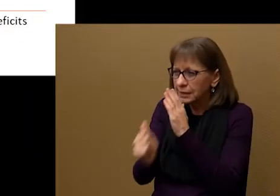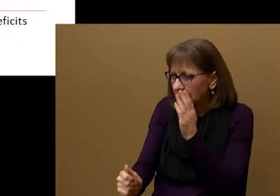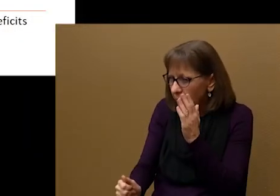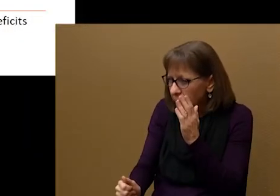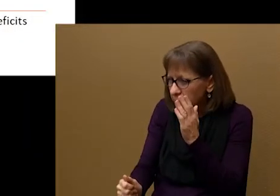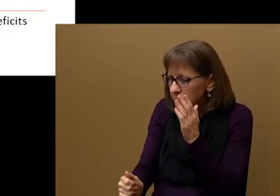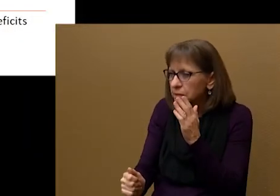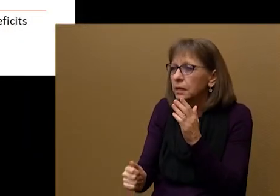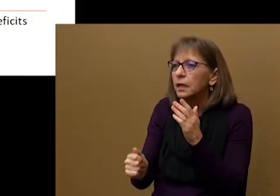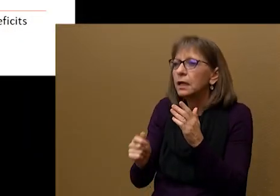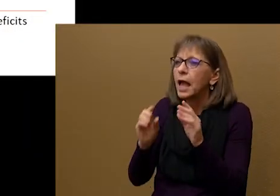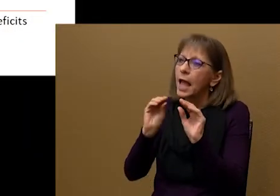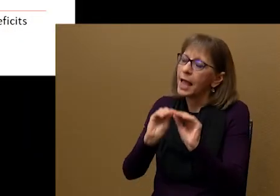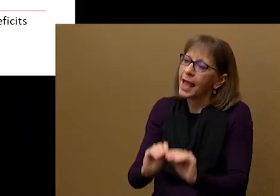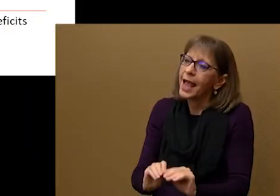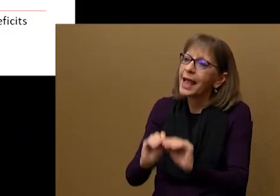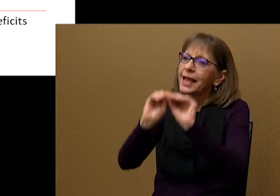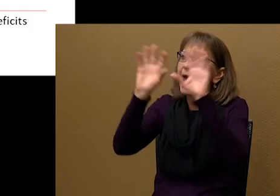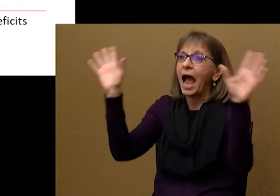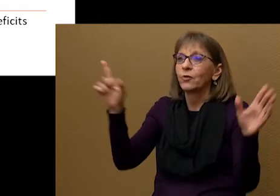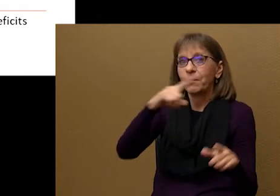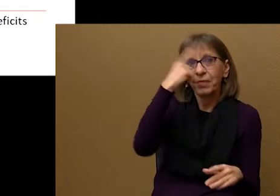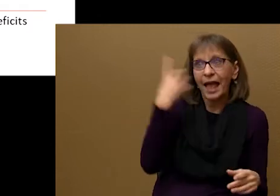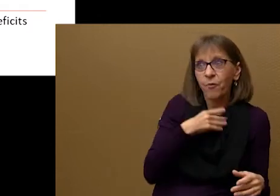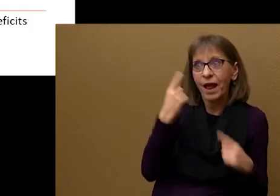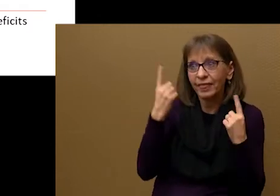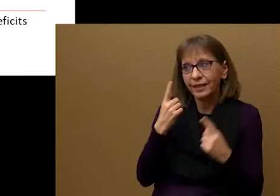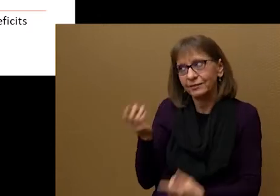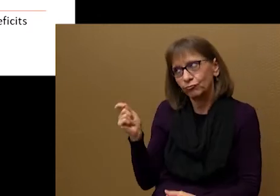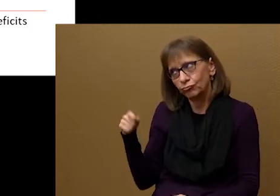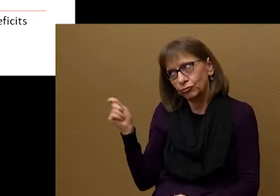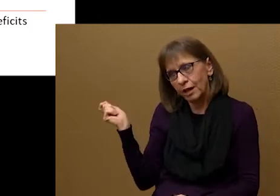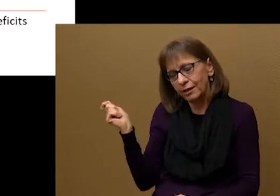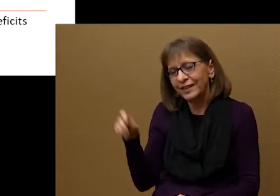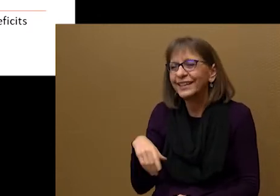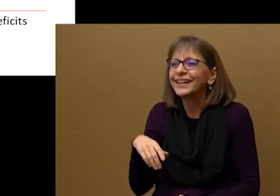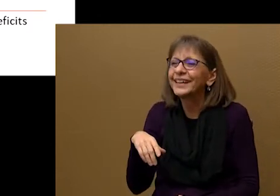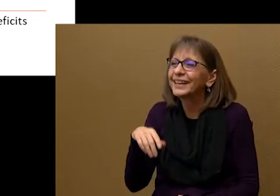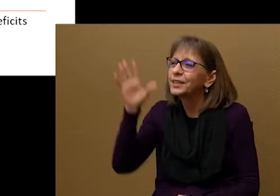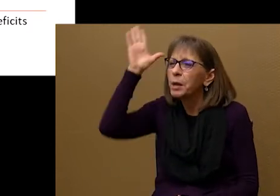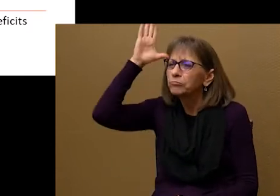Cognitive flexibility skills, concrete black and white thinking,